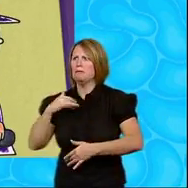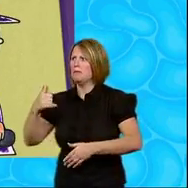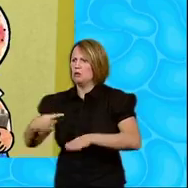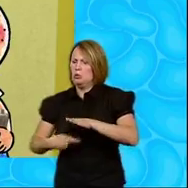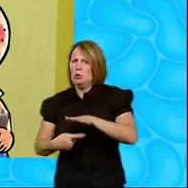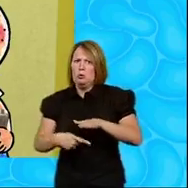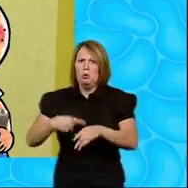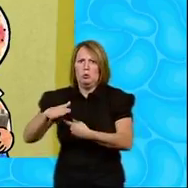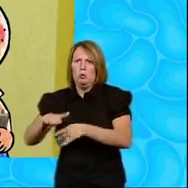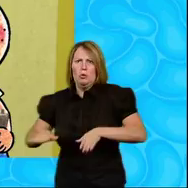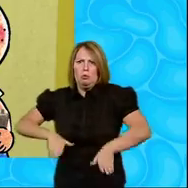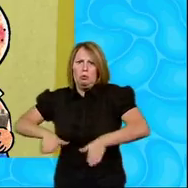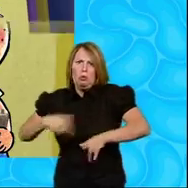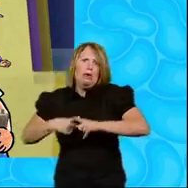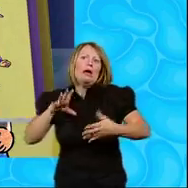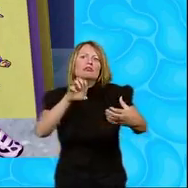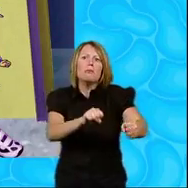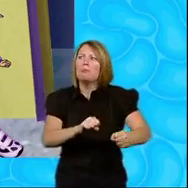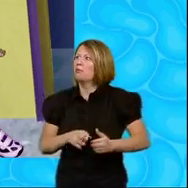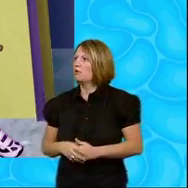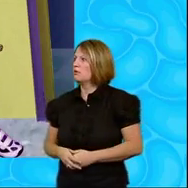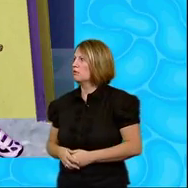need some running shoes.